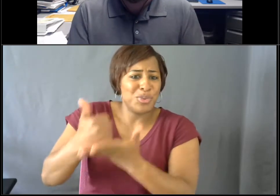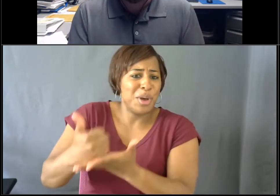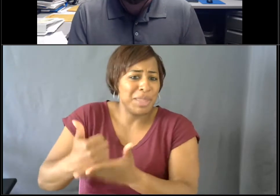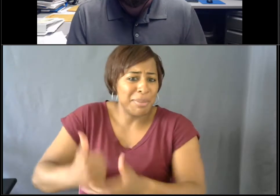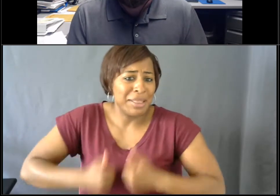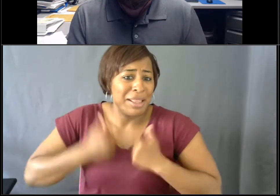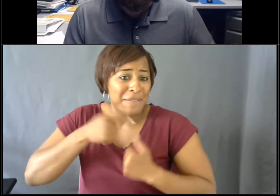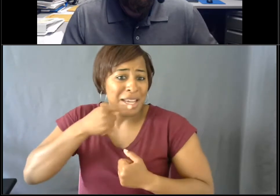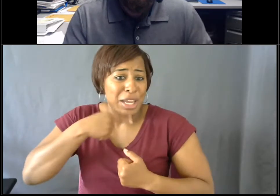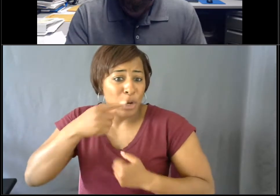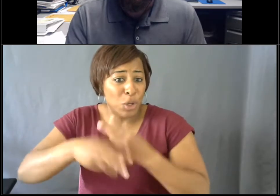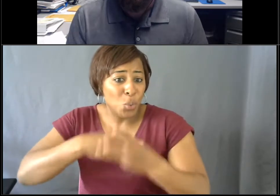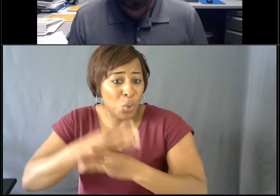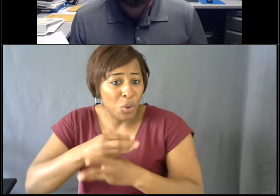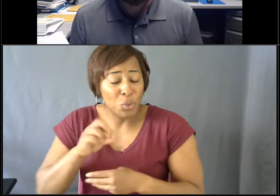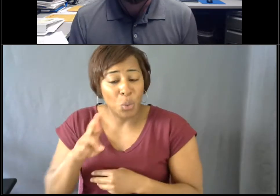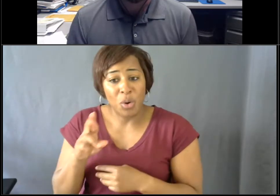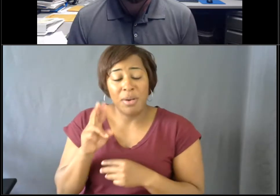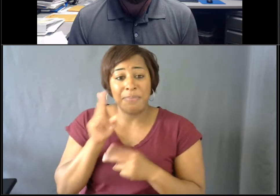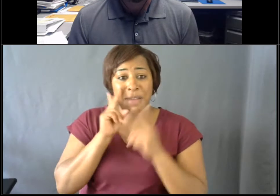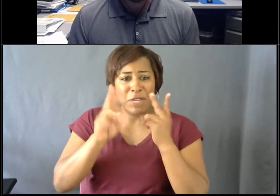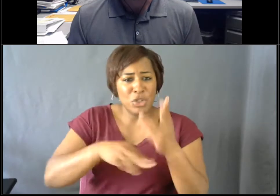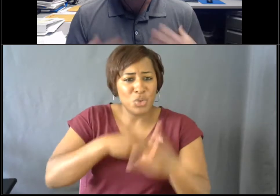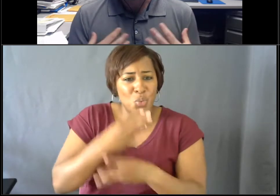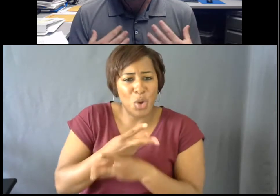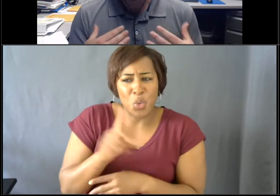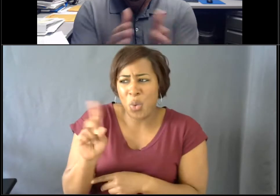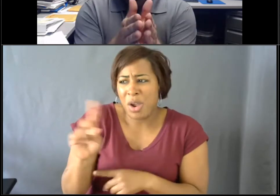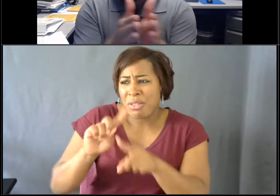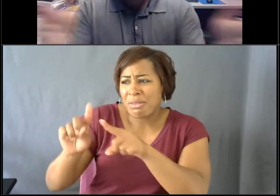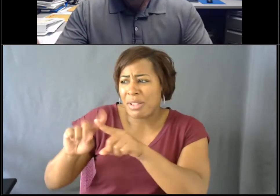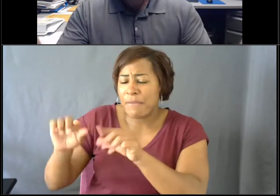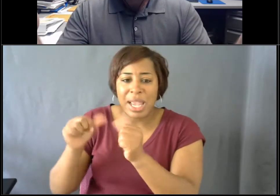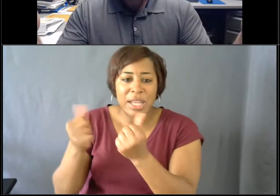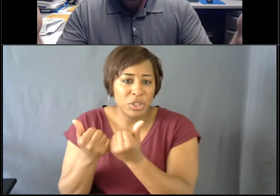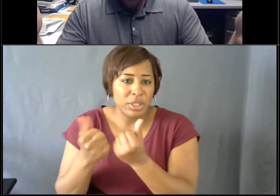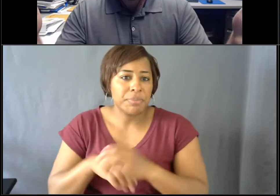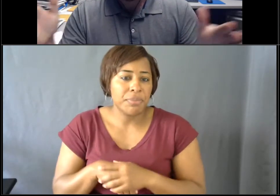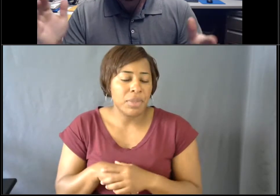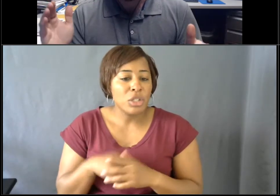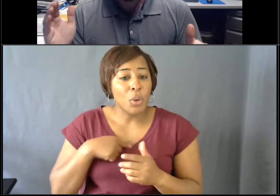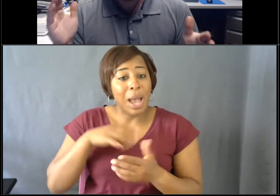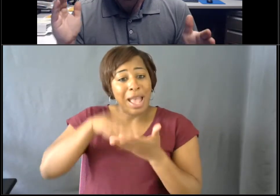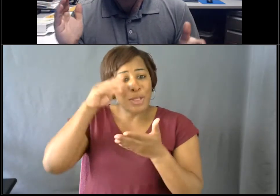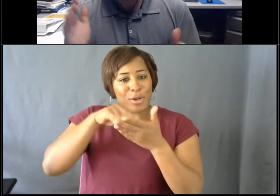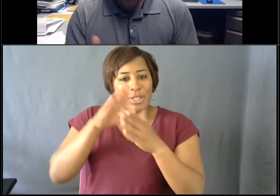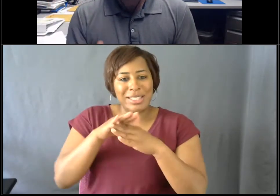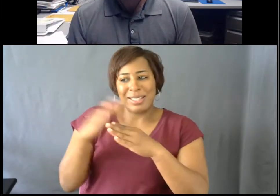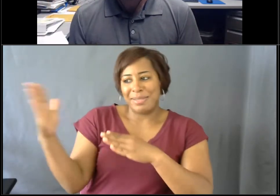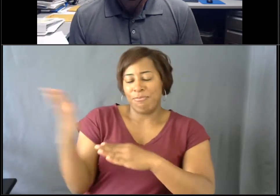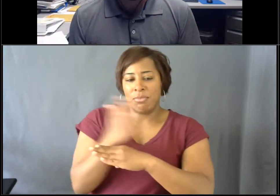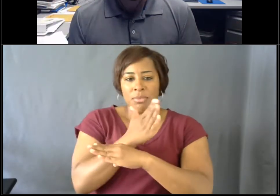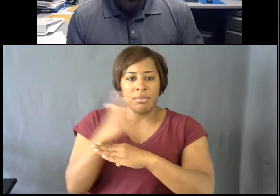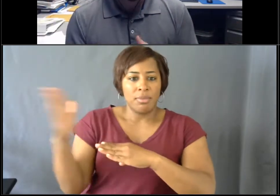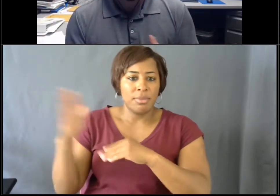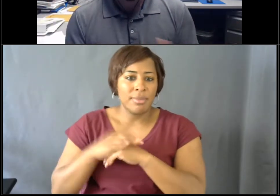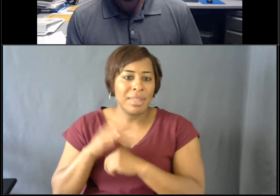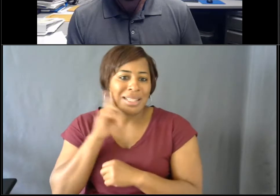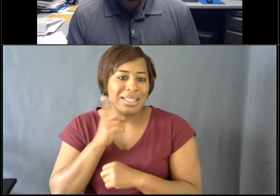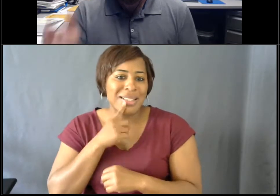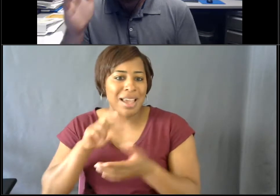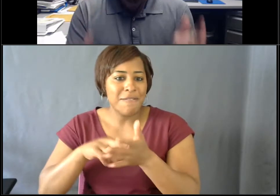or live in a vision world. And that one thing I definitely learned was the spectrum. That deaf doesn't mean you can't